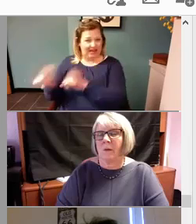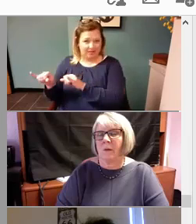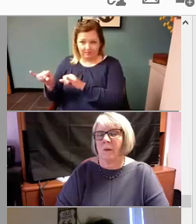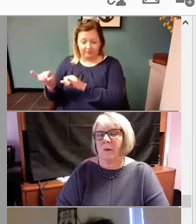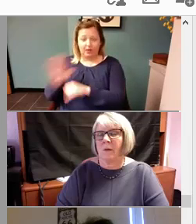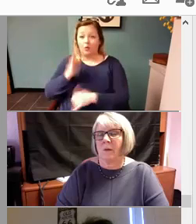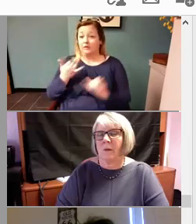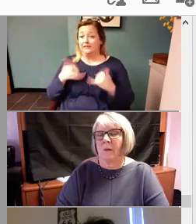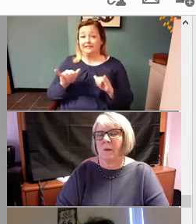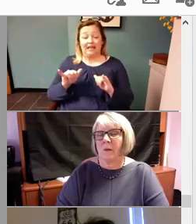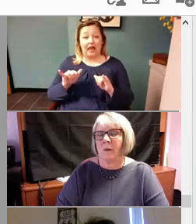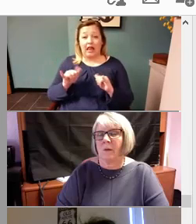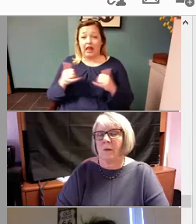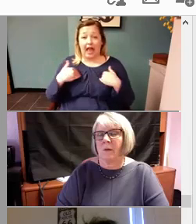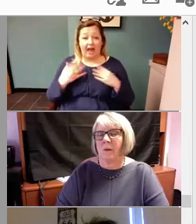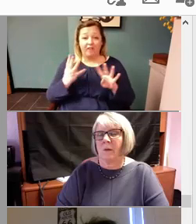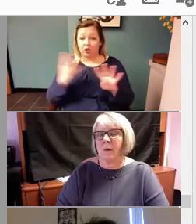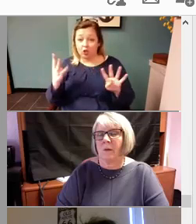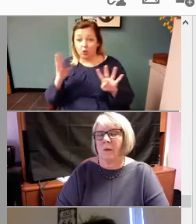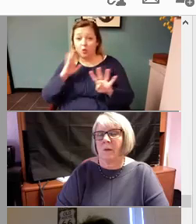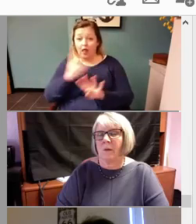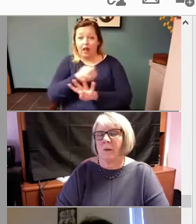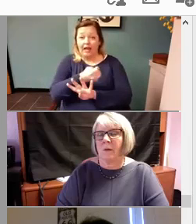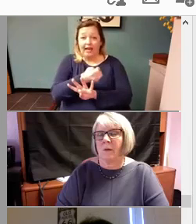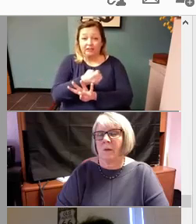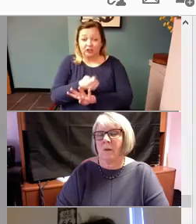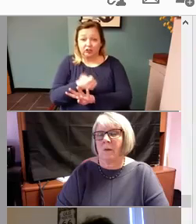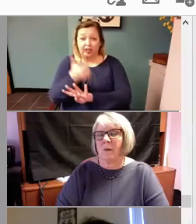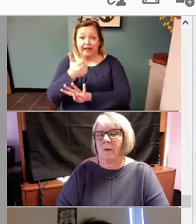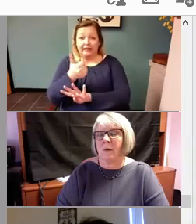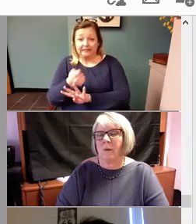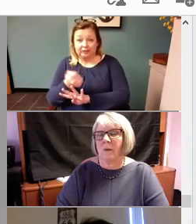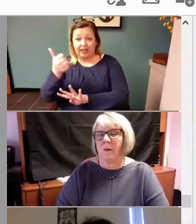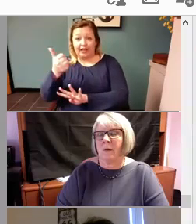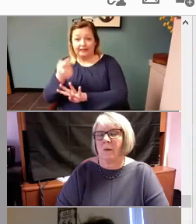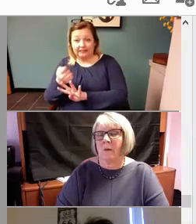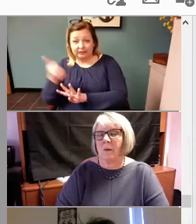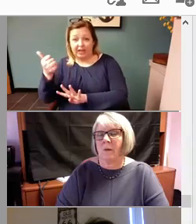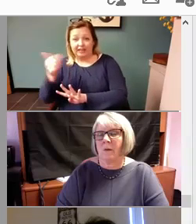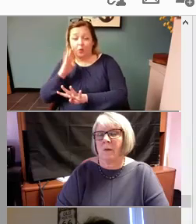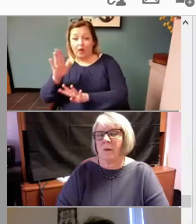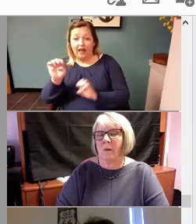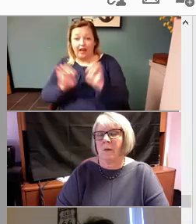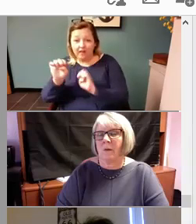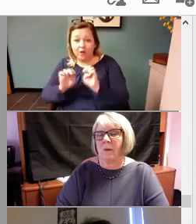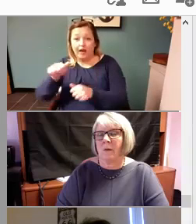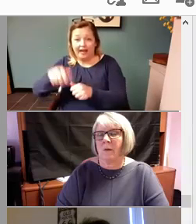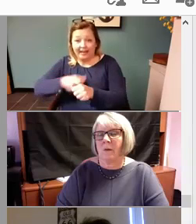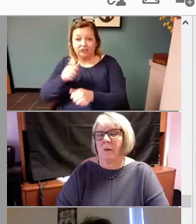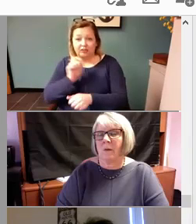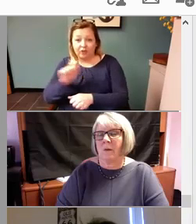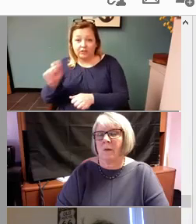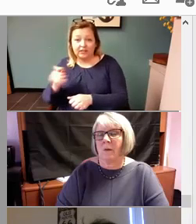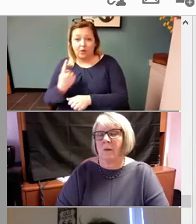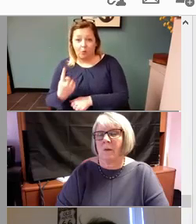queue and then evaluate all of those vertices one by one. The queue is still the same, the algorithm is still the same.